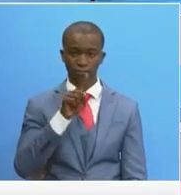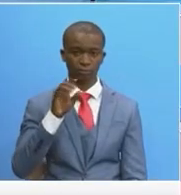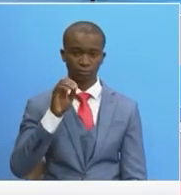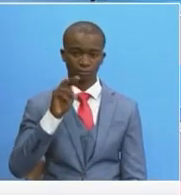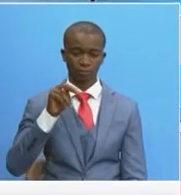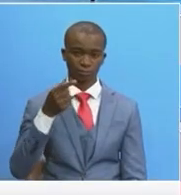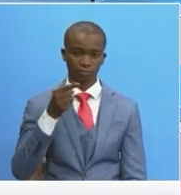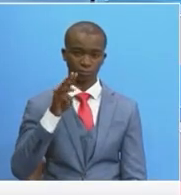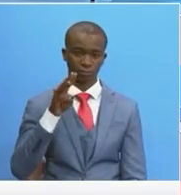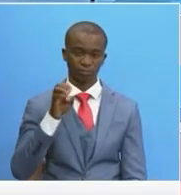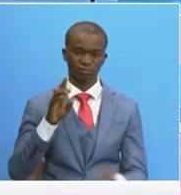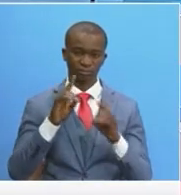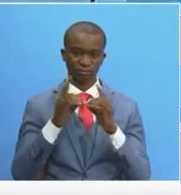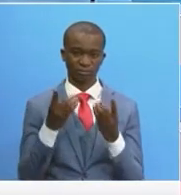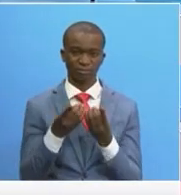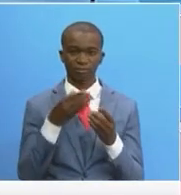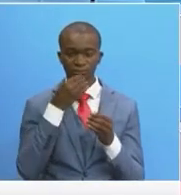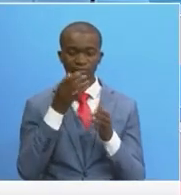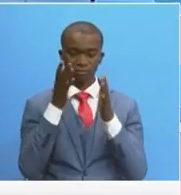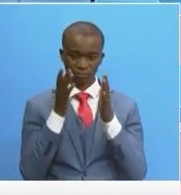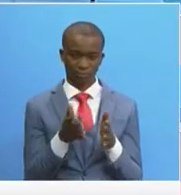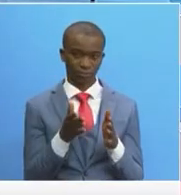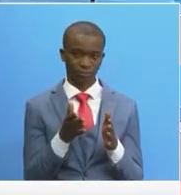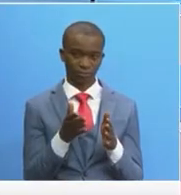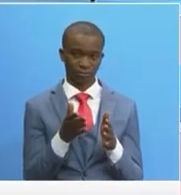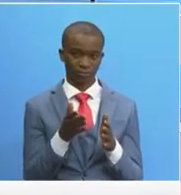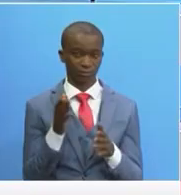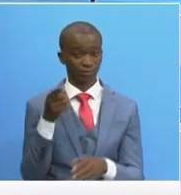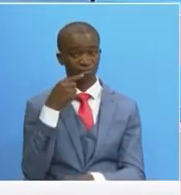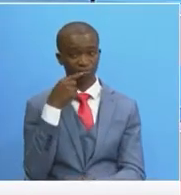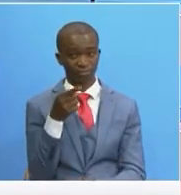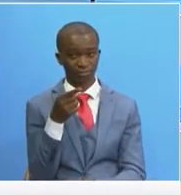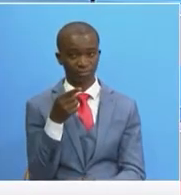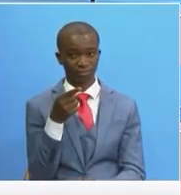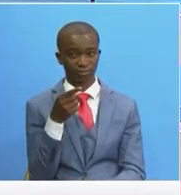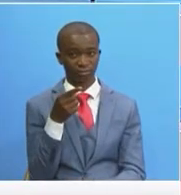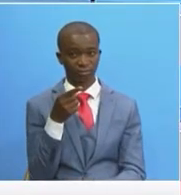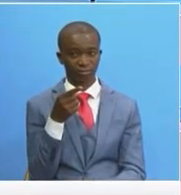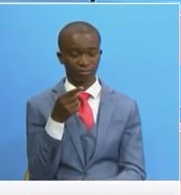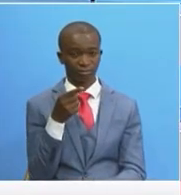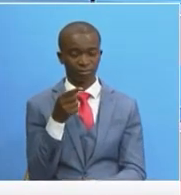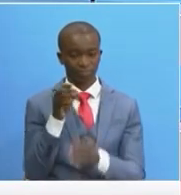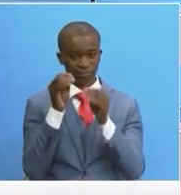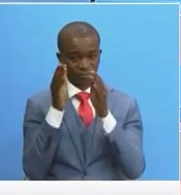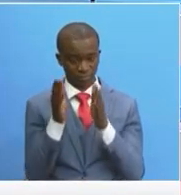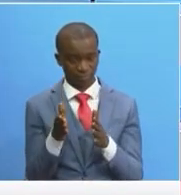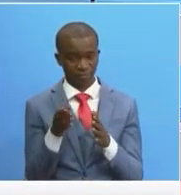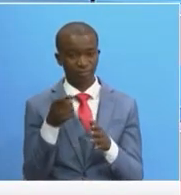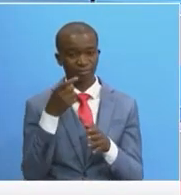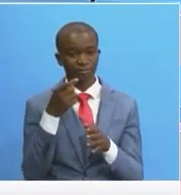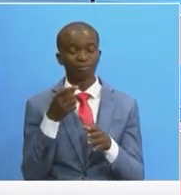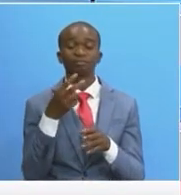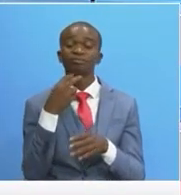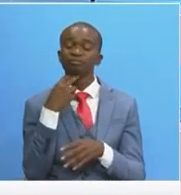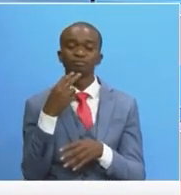Commissioner Chimunya Siakole has reiterated the need to value the teacher voices in all developmental